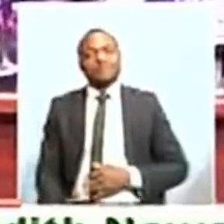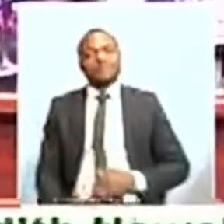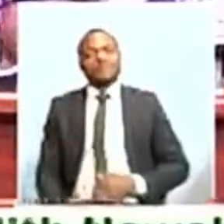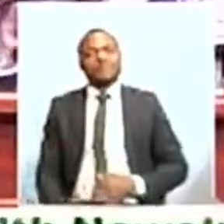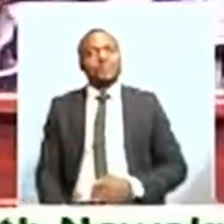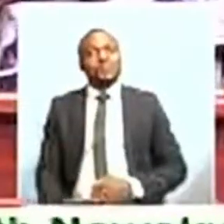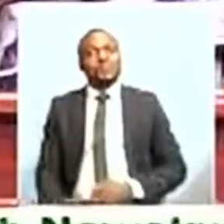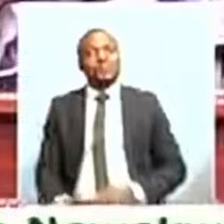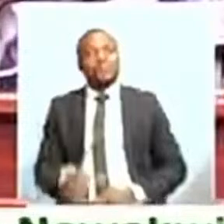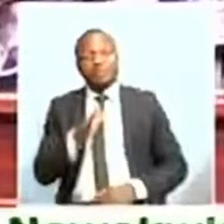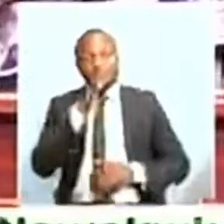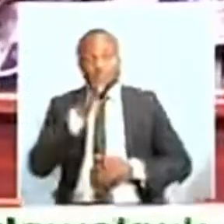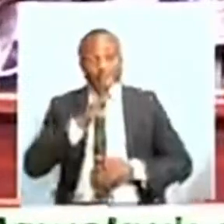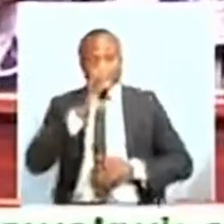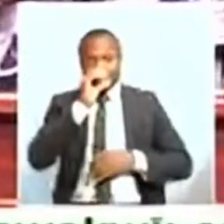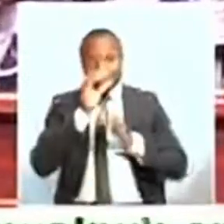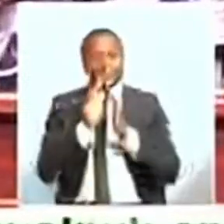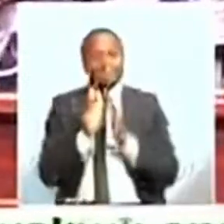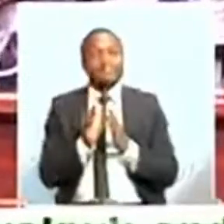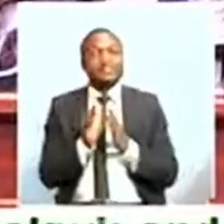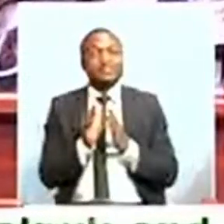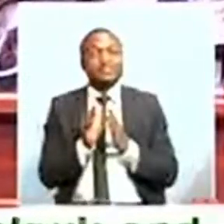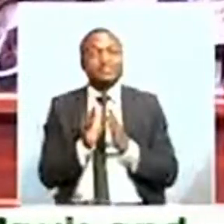Good. Madam Speaker,